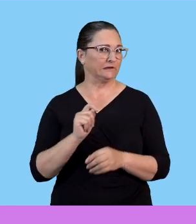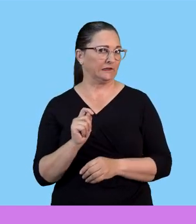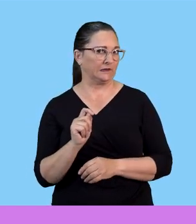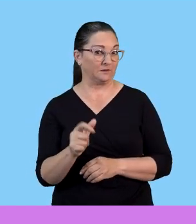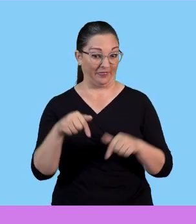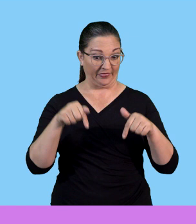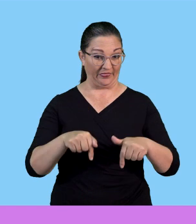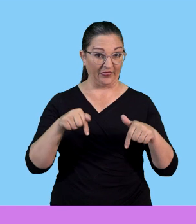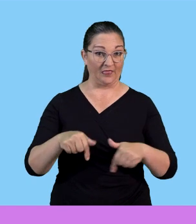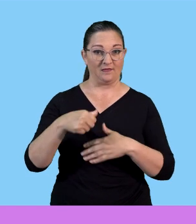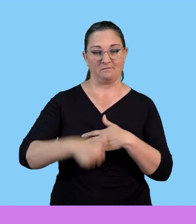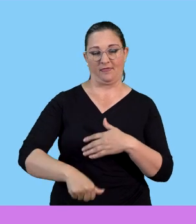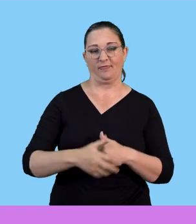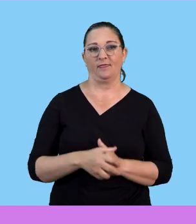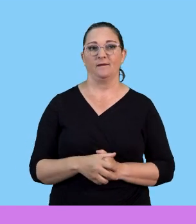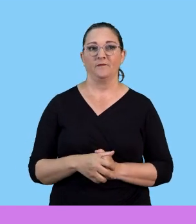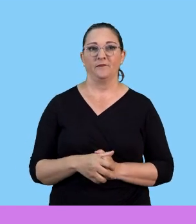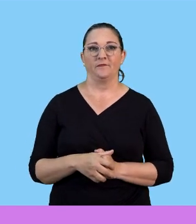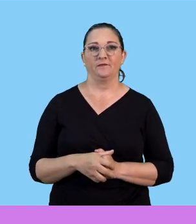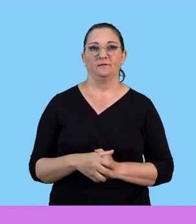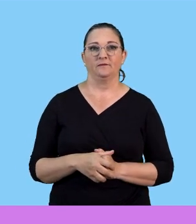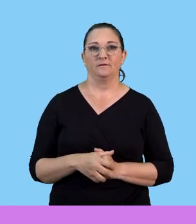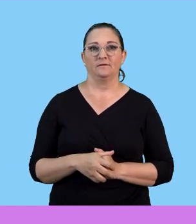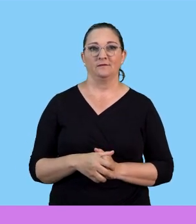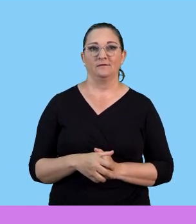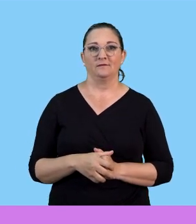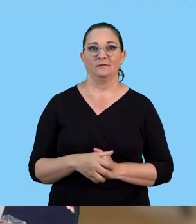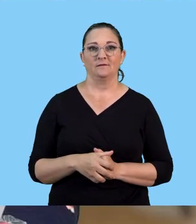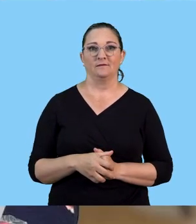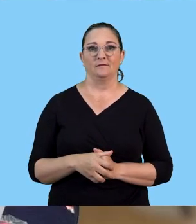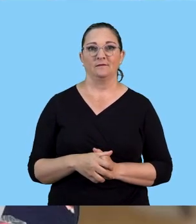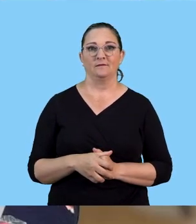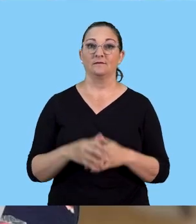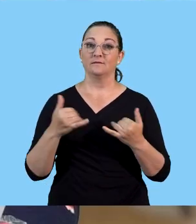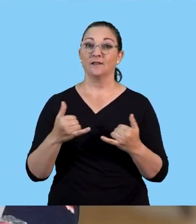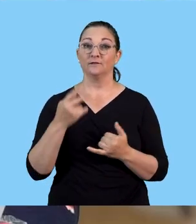you what do you need to pay this month.